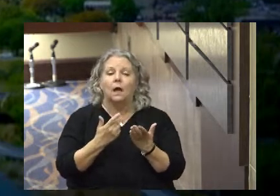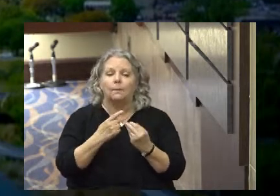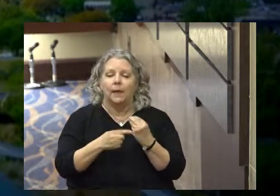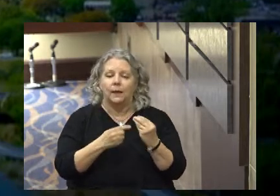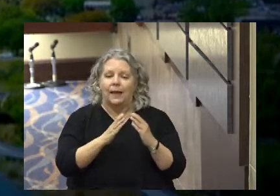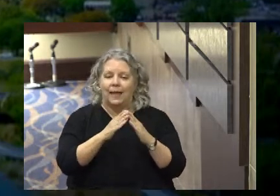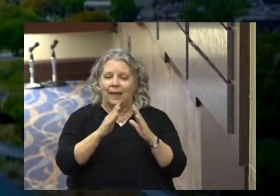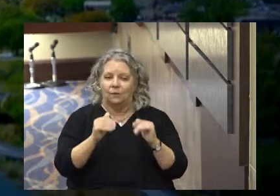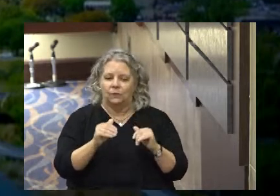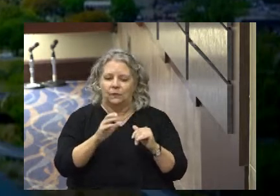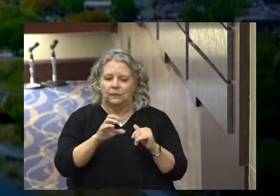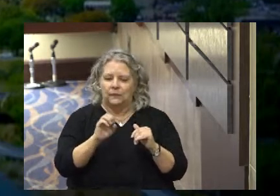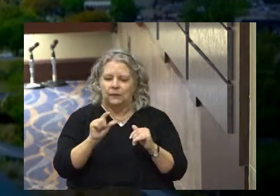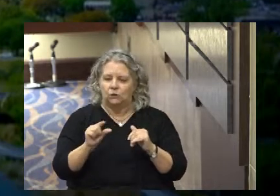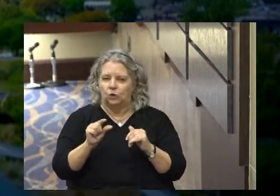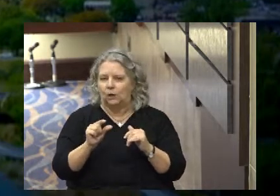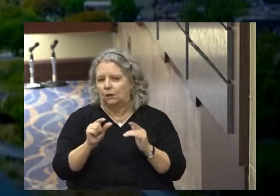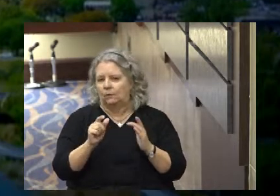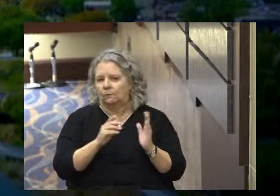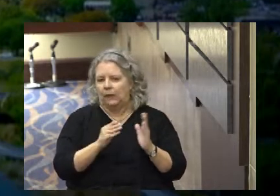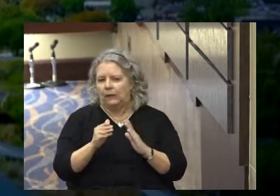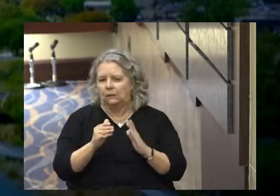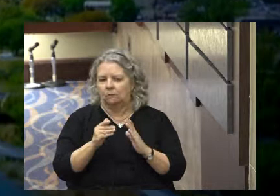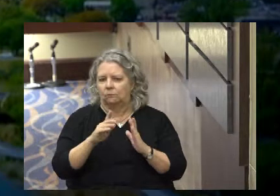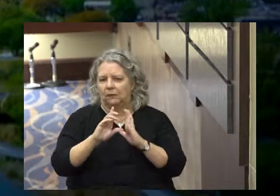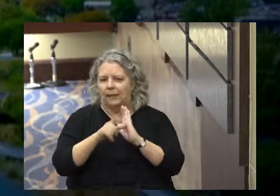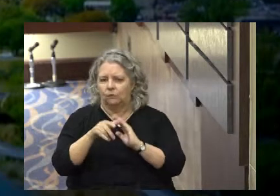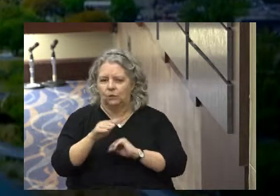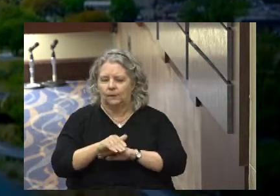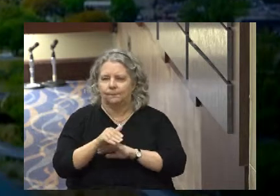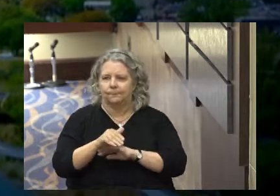hearing in the business session later on this evening.